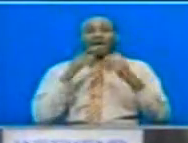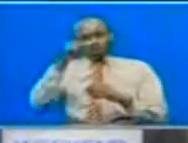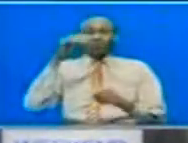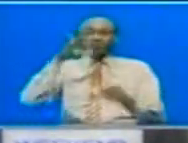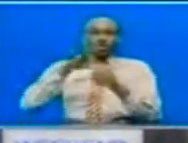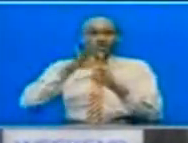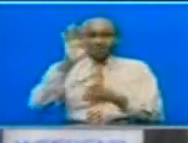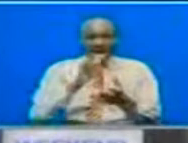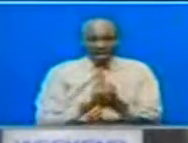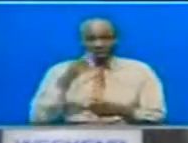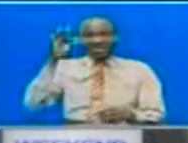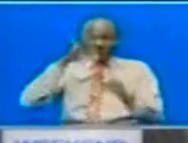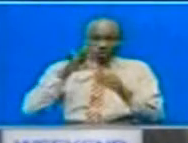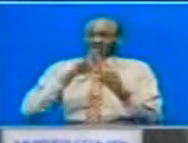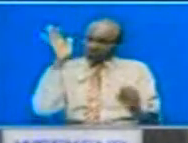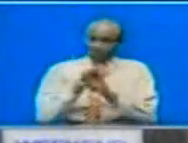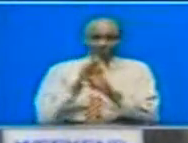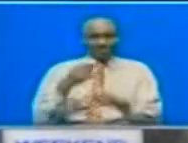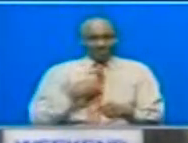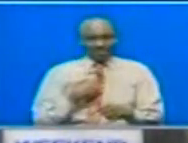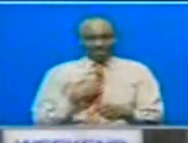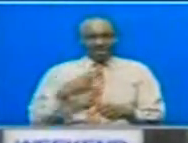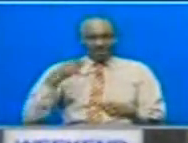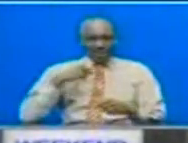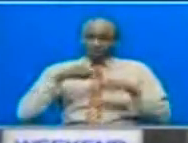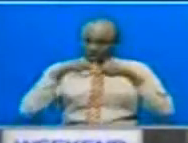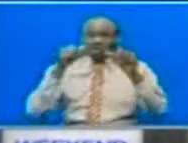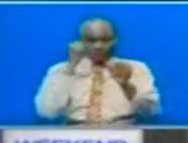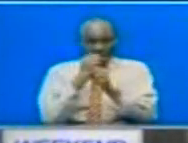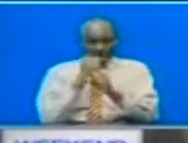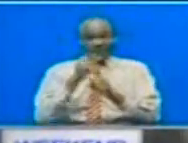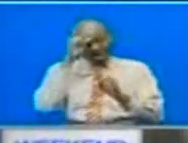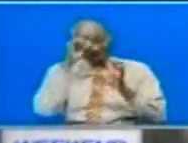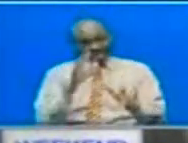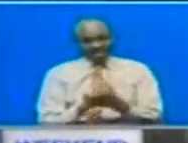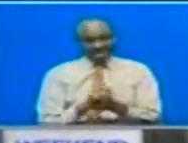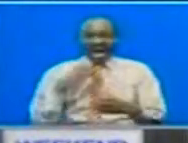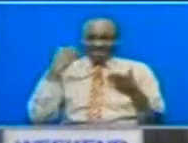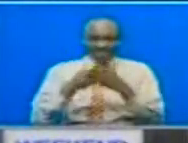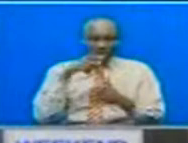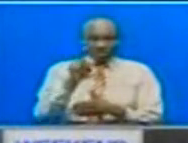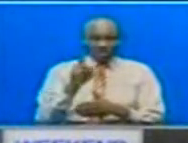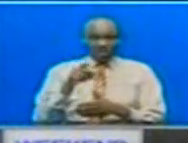zenu, mulipatia nyingi sana. Mimi nitaendelea na kazi ya governor.